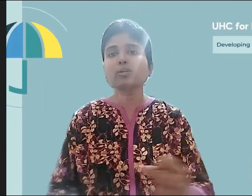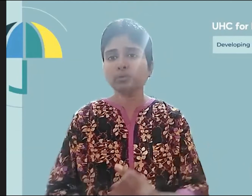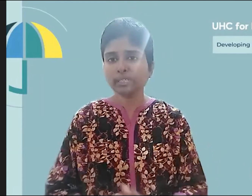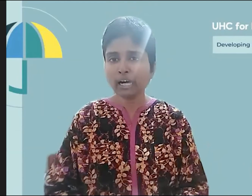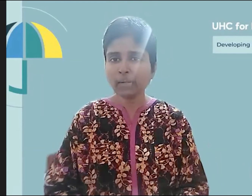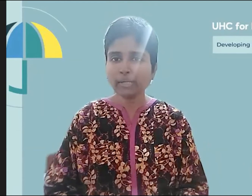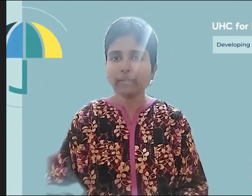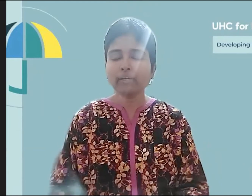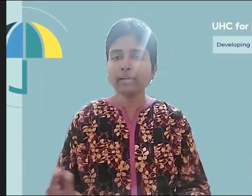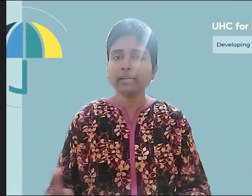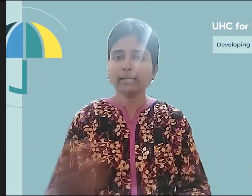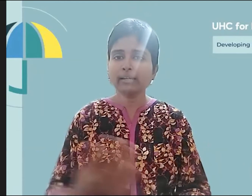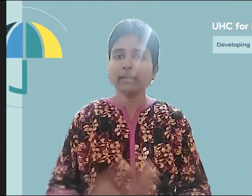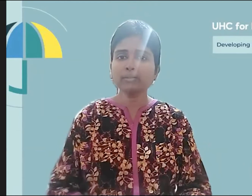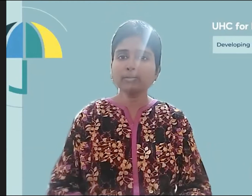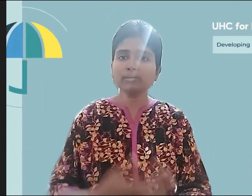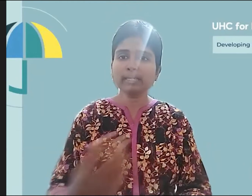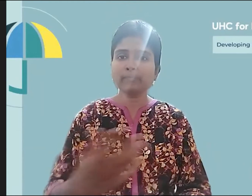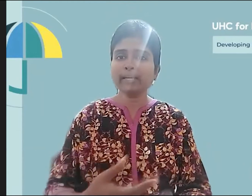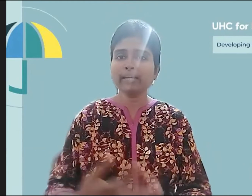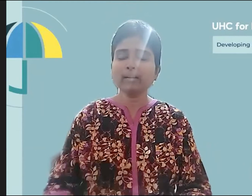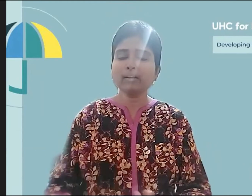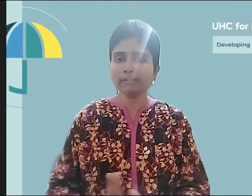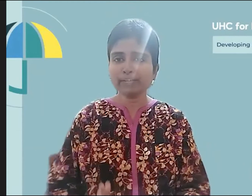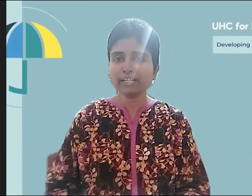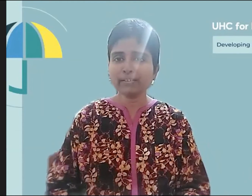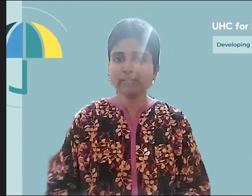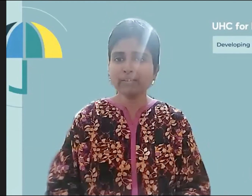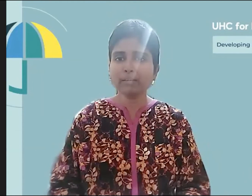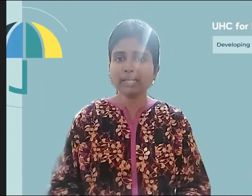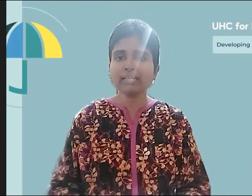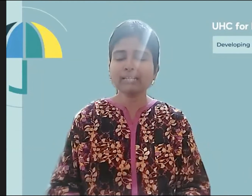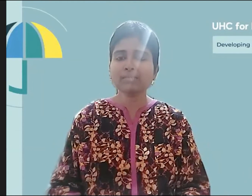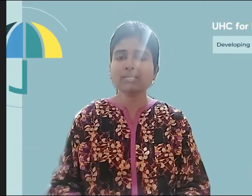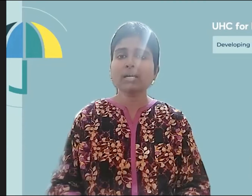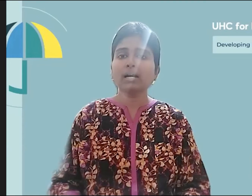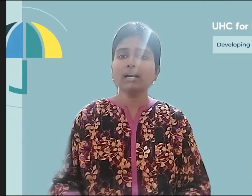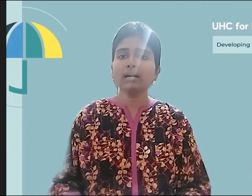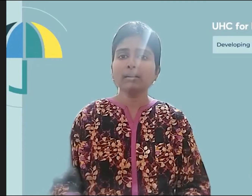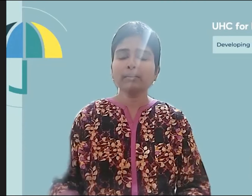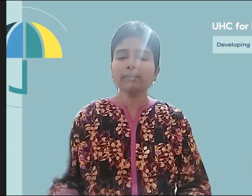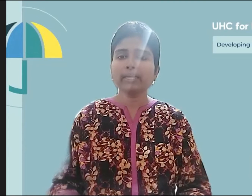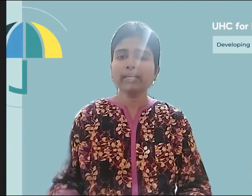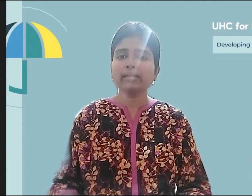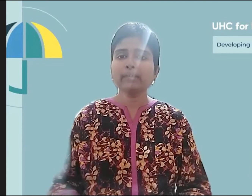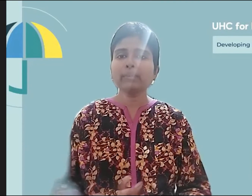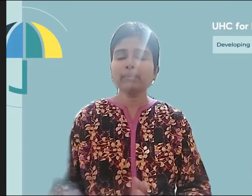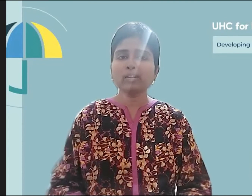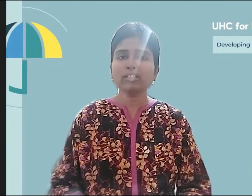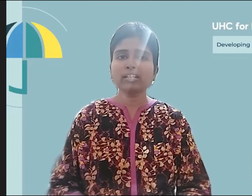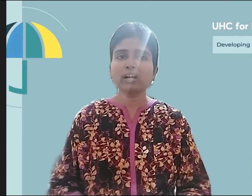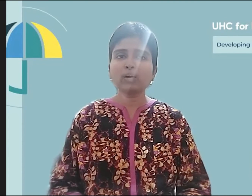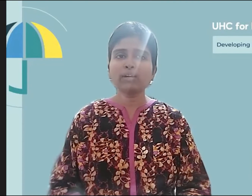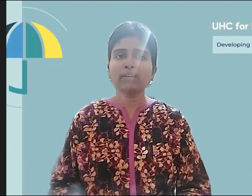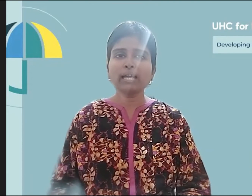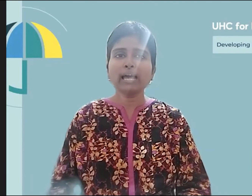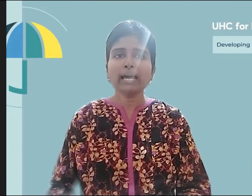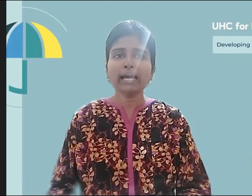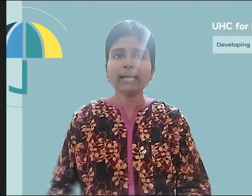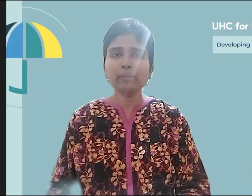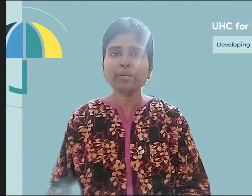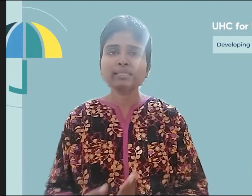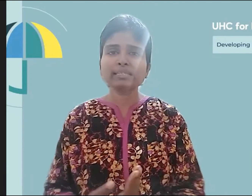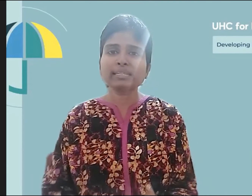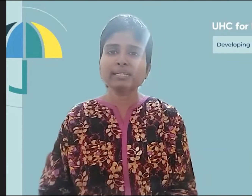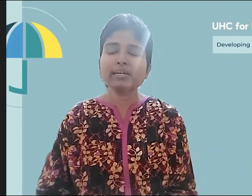reach out to the government, and they make effective mechanisms implemented on the ground level.